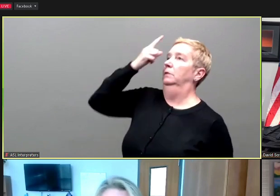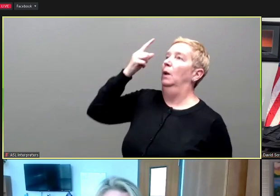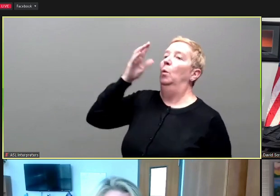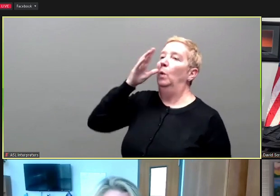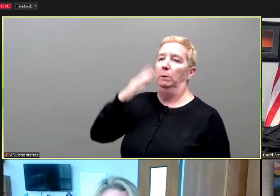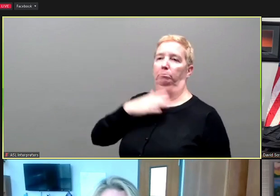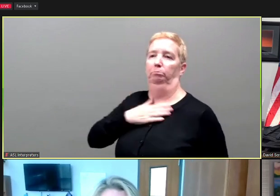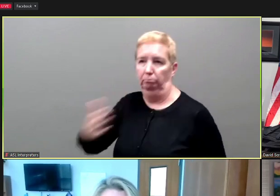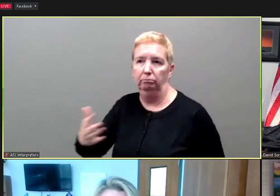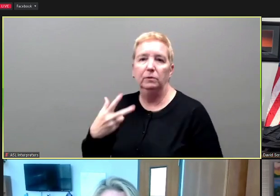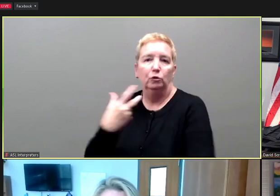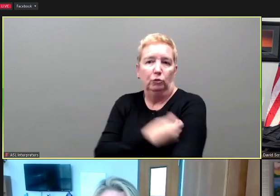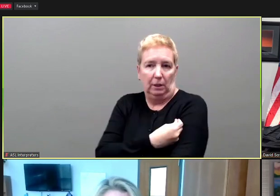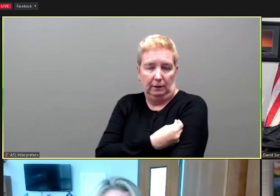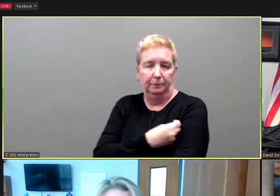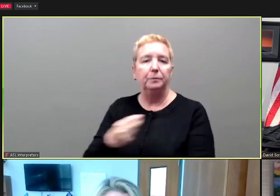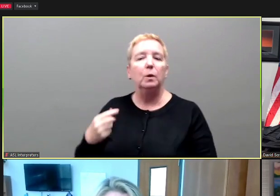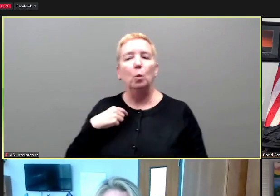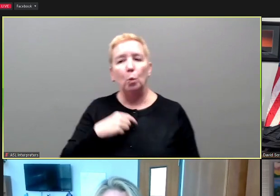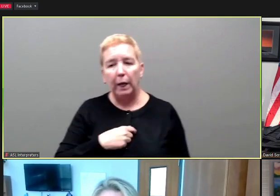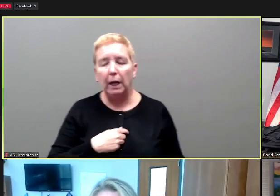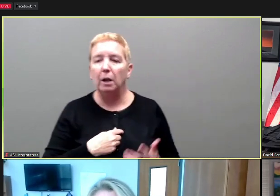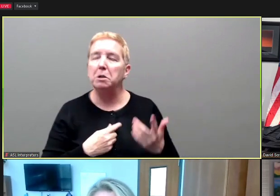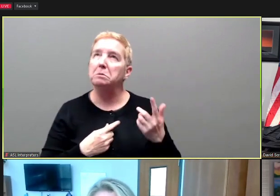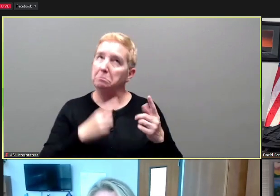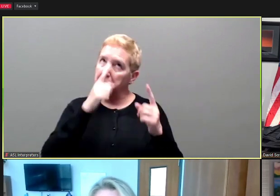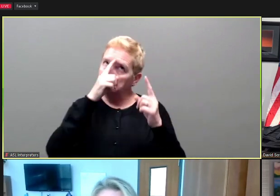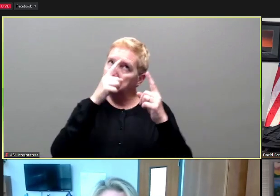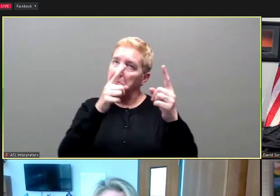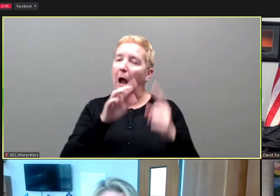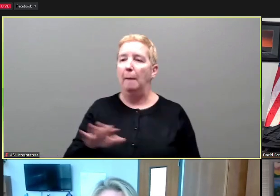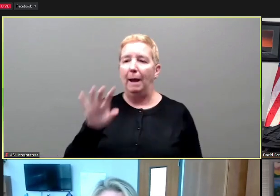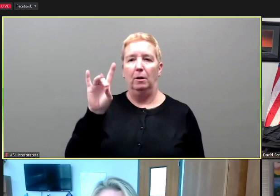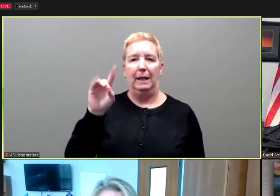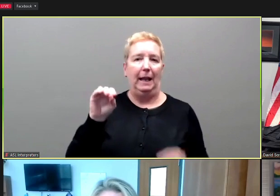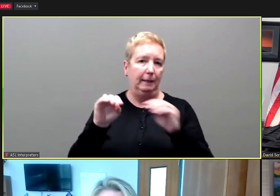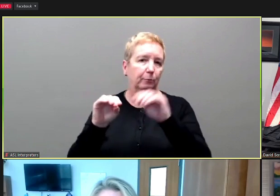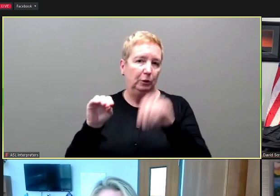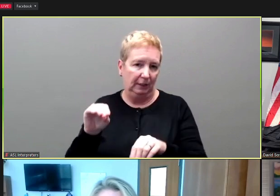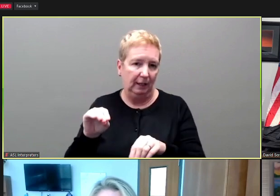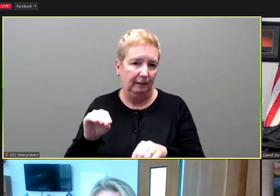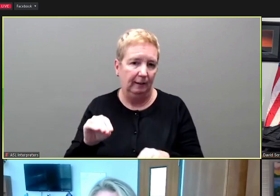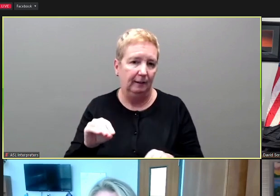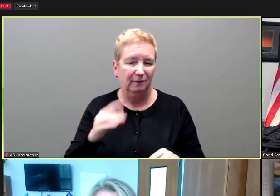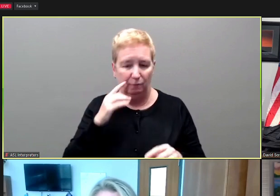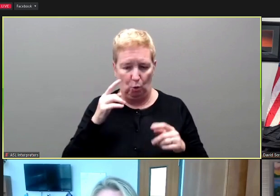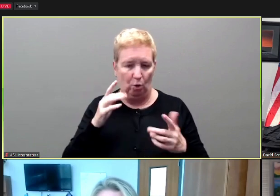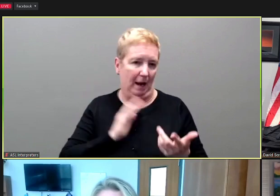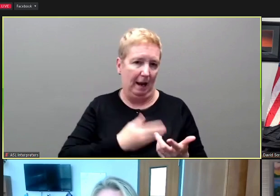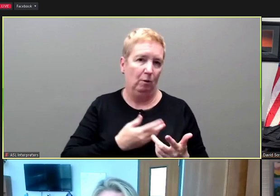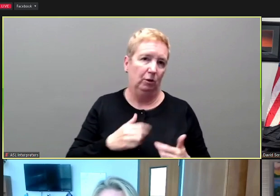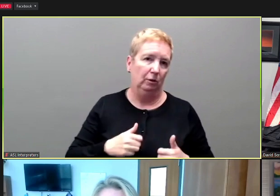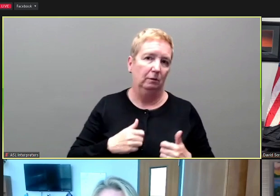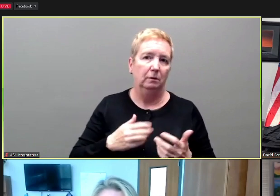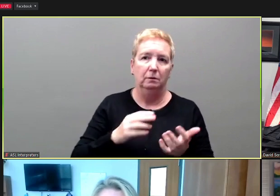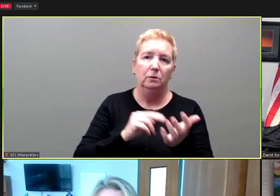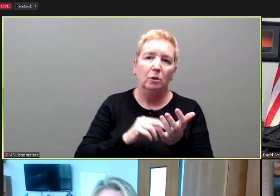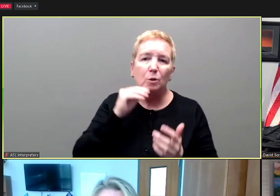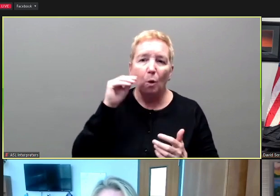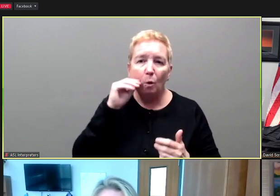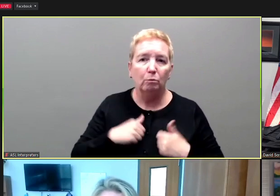again. We're looking and targeting about 80% for our residents. And so we're pushing very